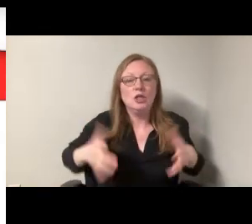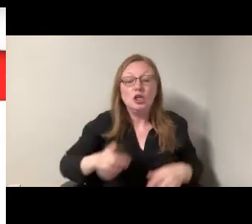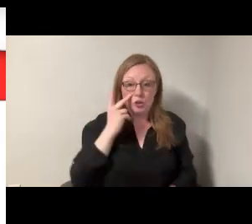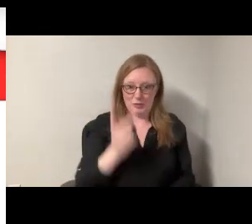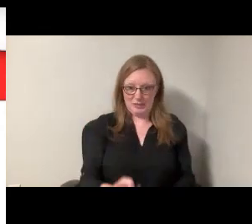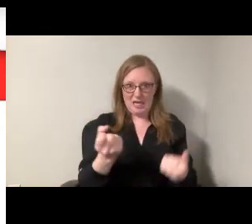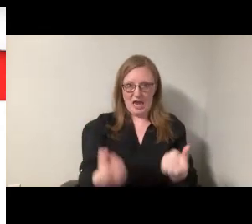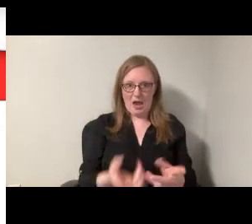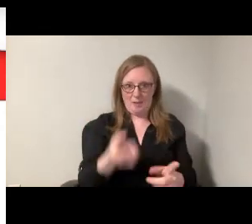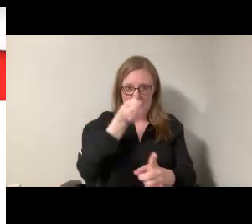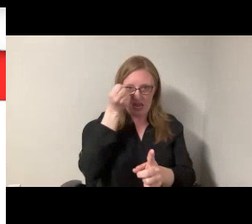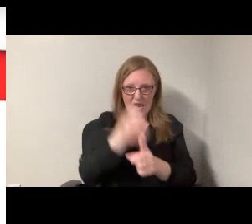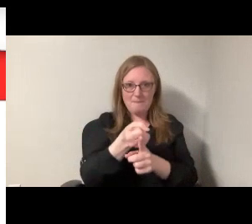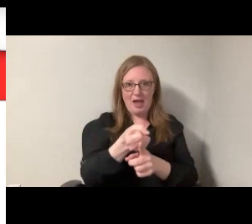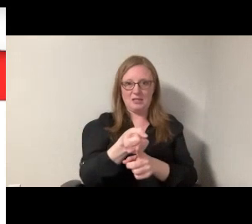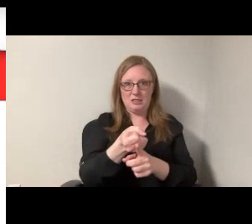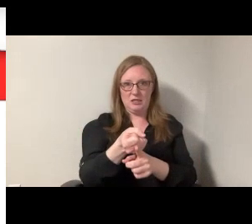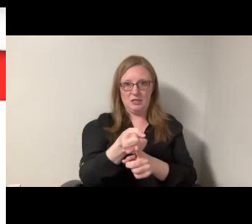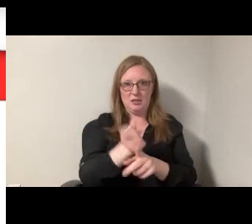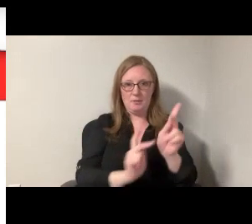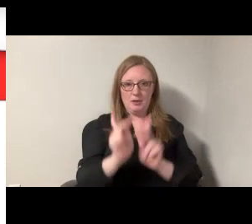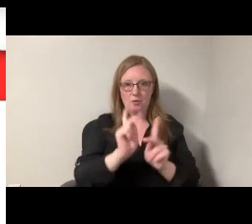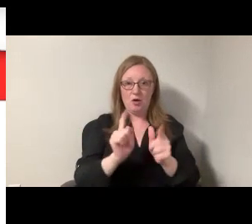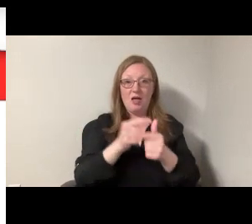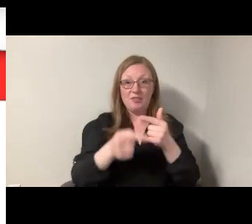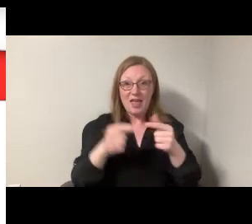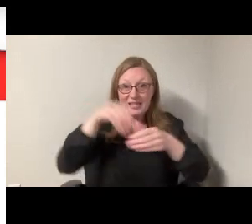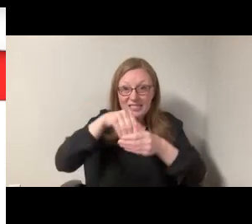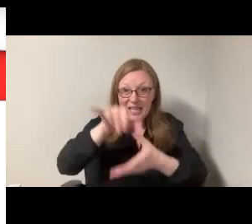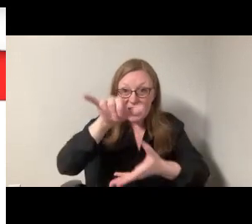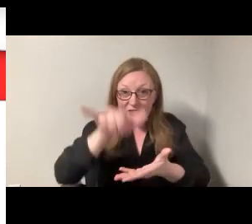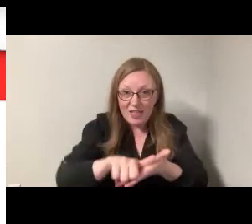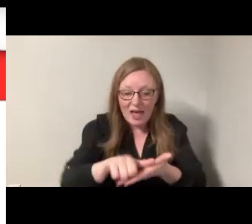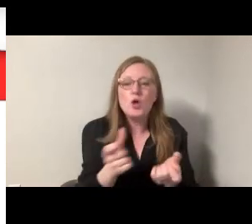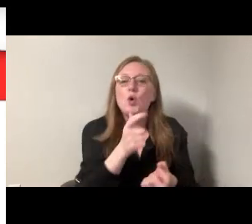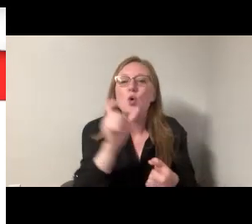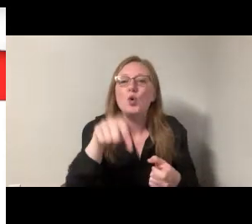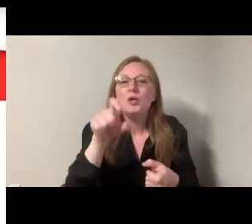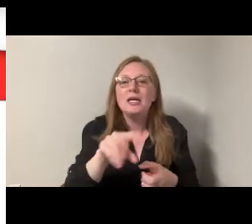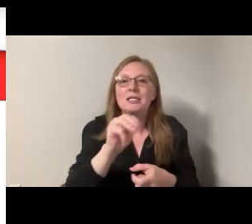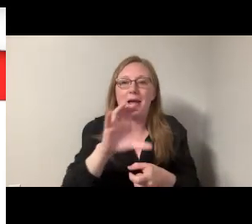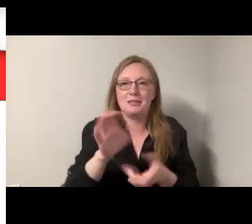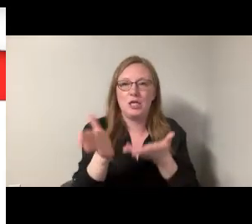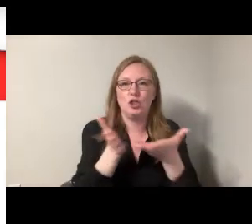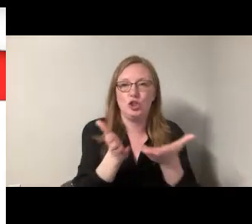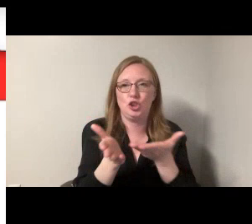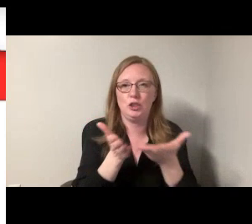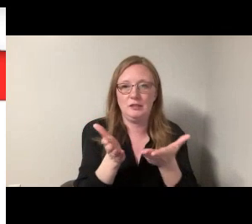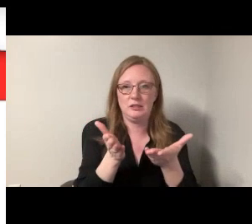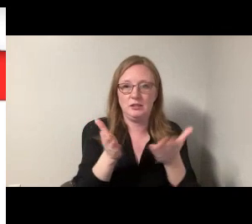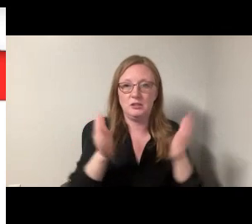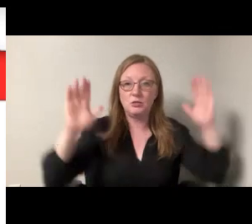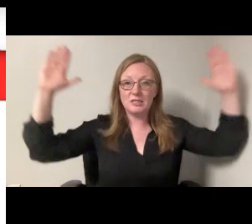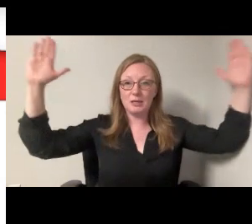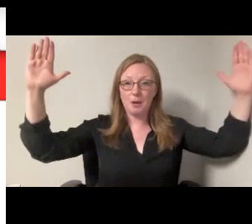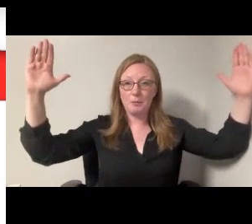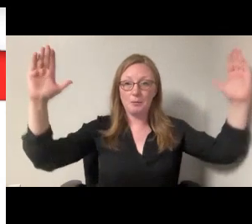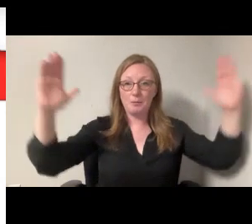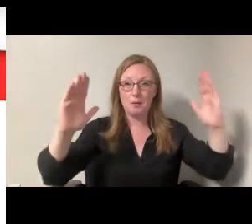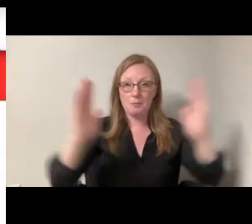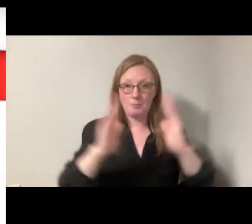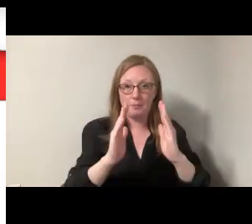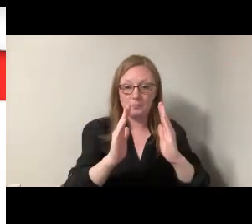then within that impacted population is a population needing mass care services. So if a tree falls